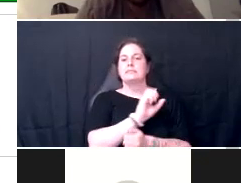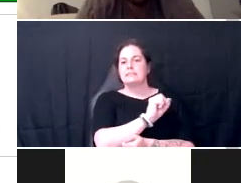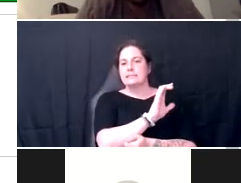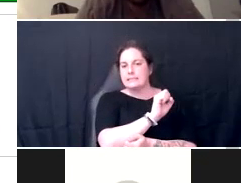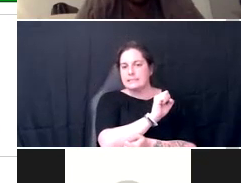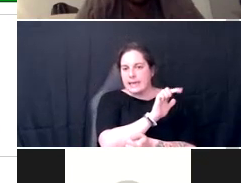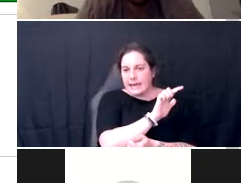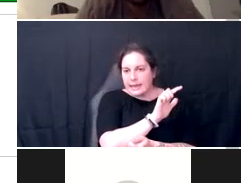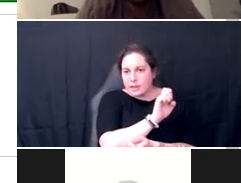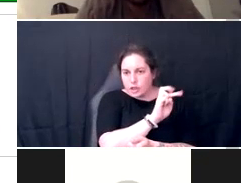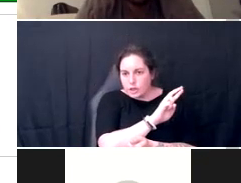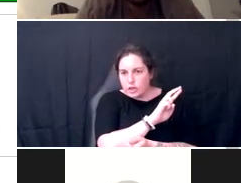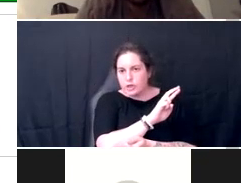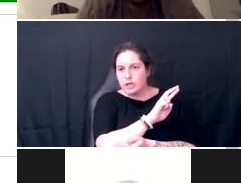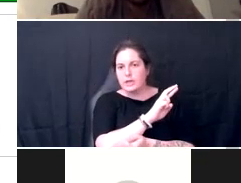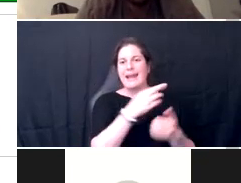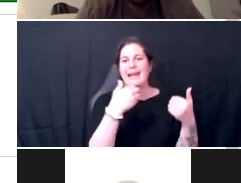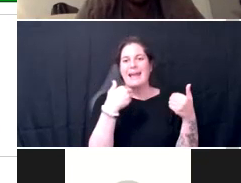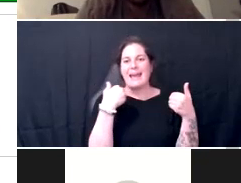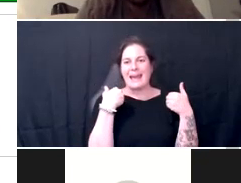or vector that does.